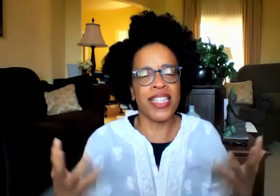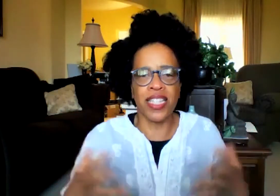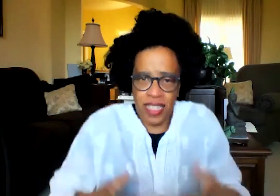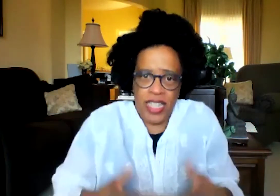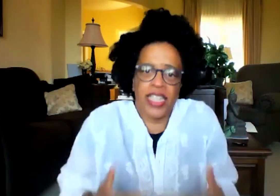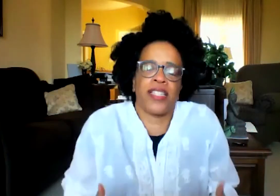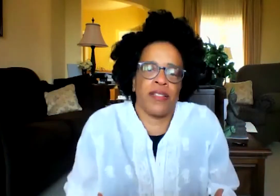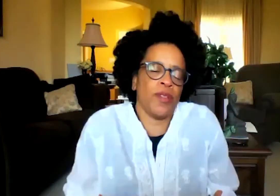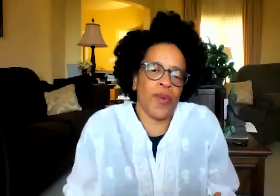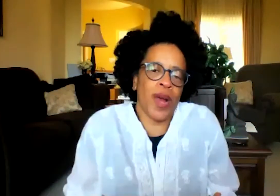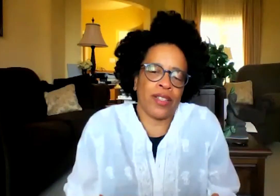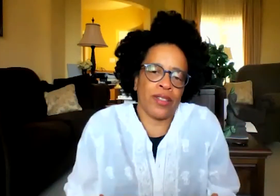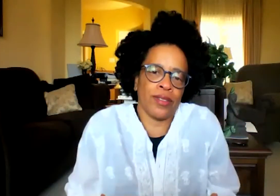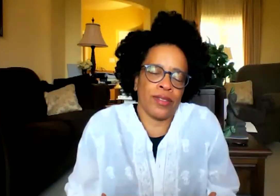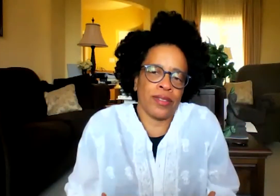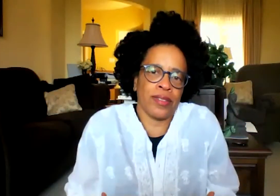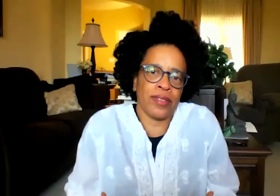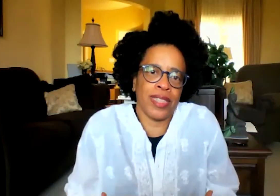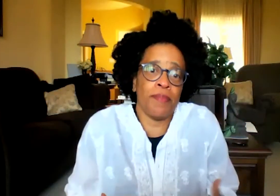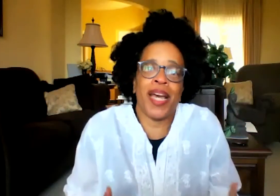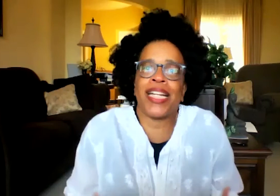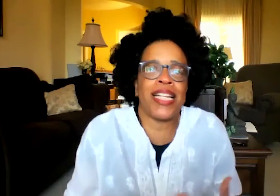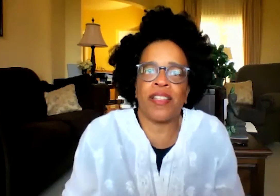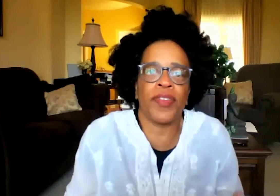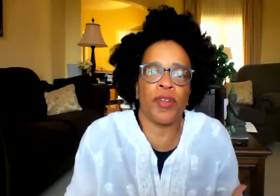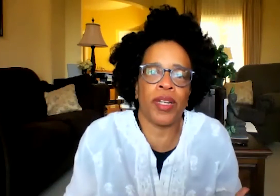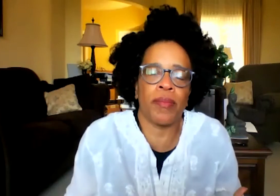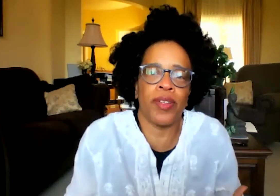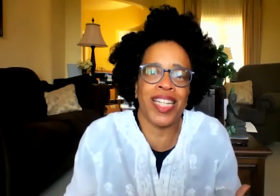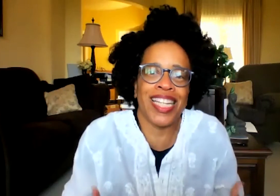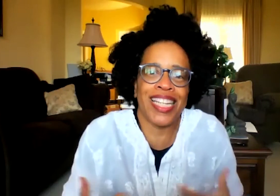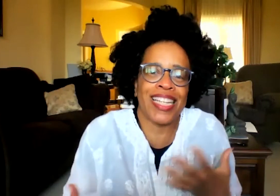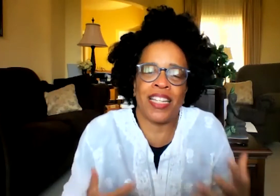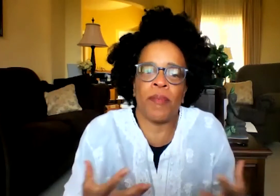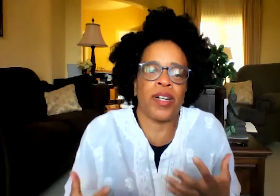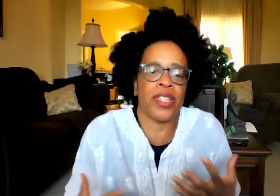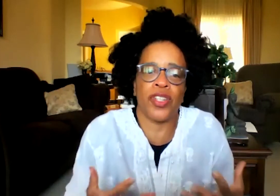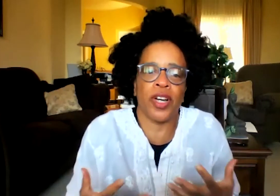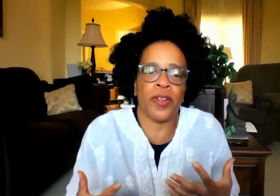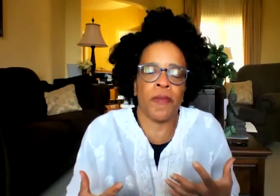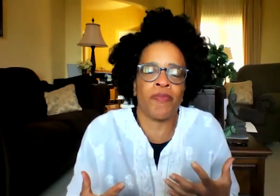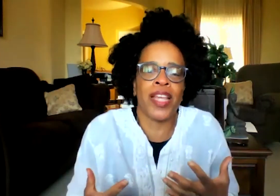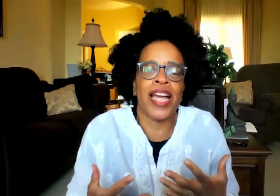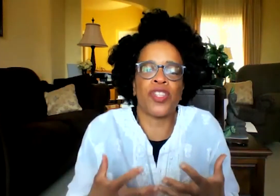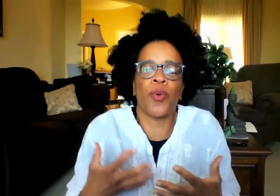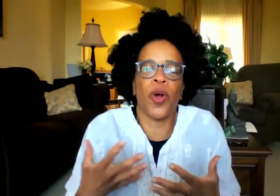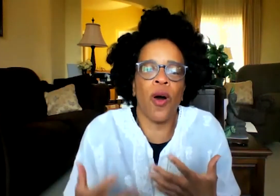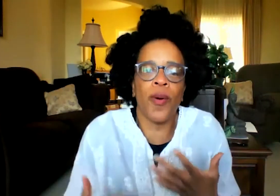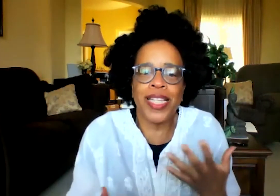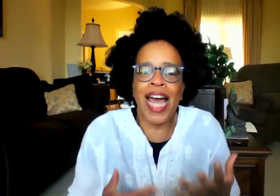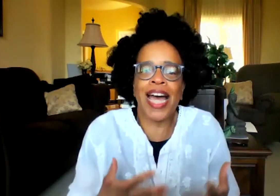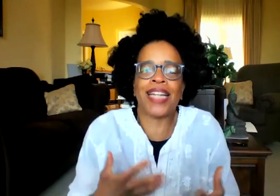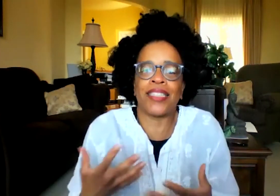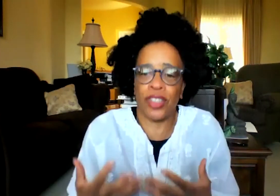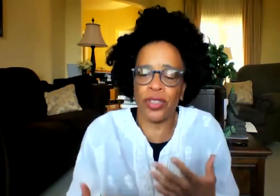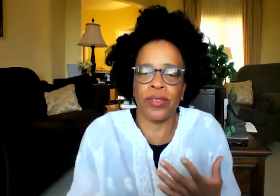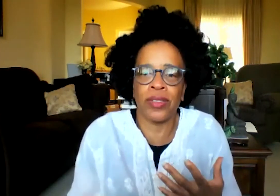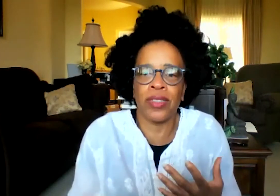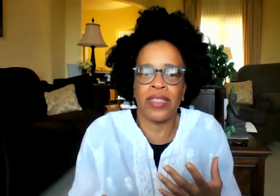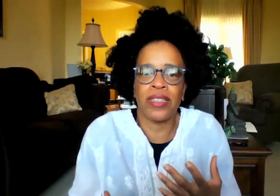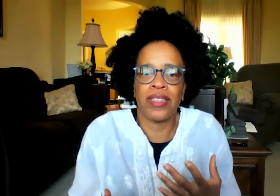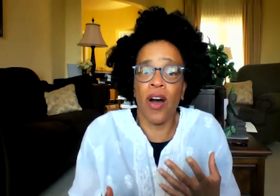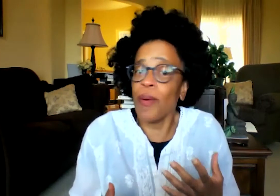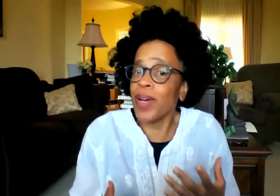this is the radical embeddedness of human community in and amongst each other. And so we're always acting